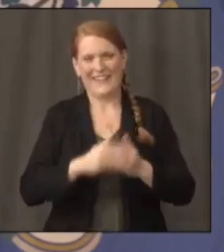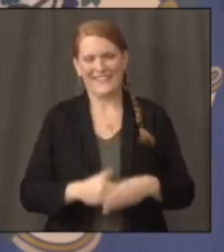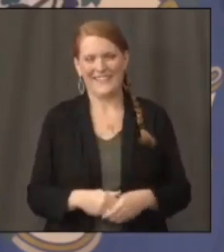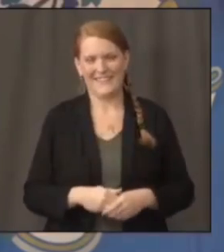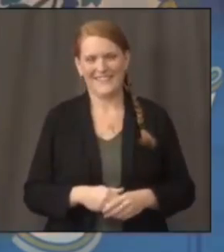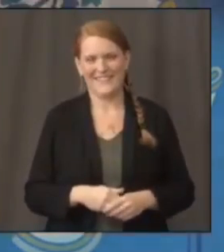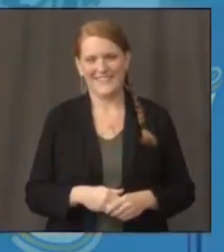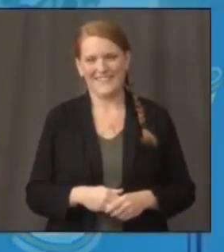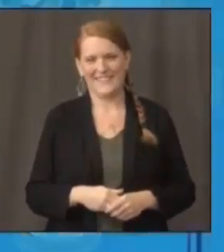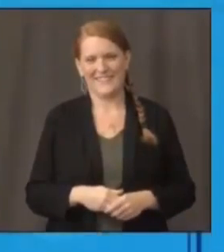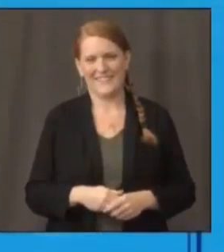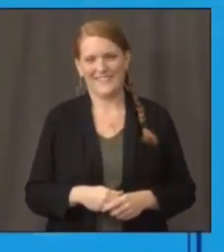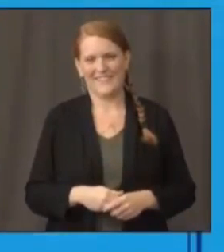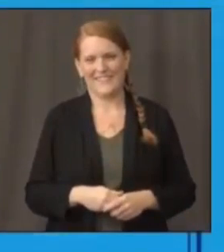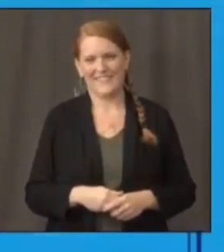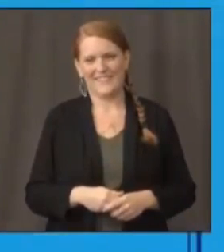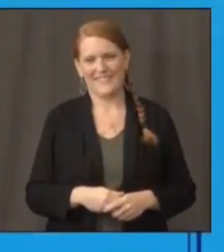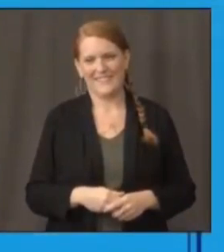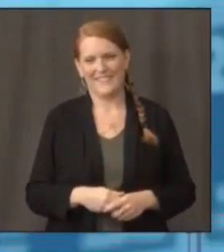One sec.